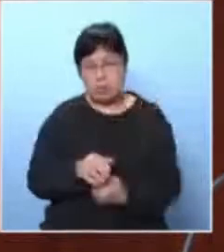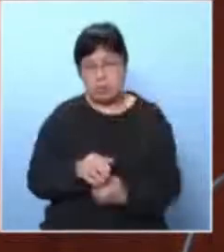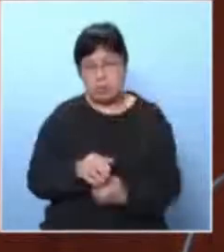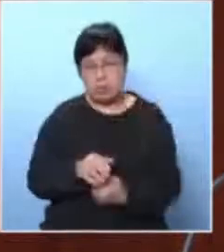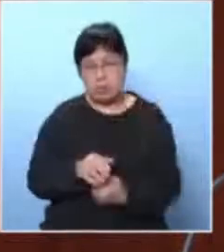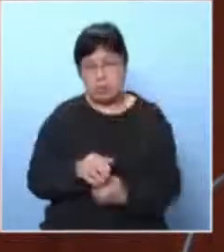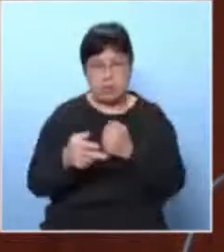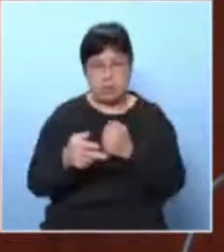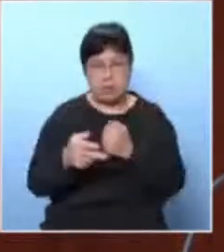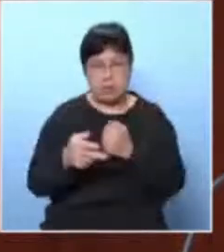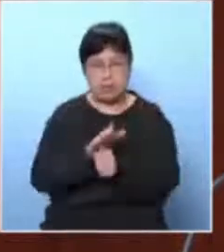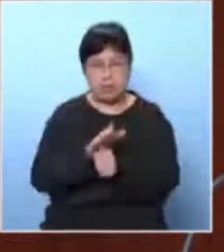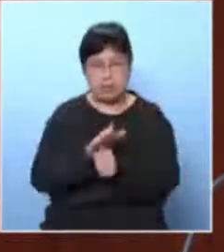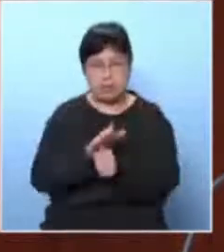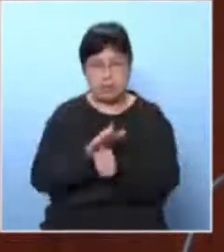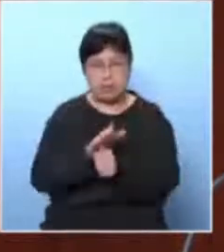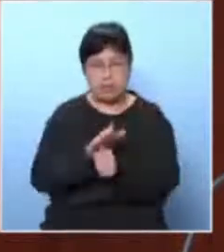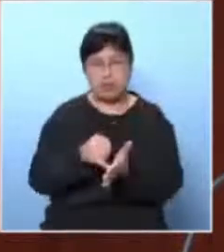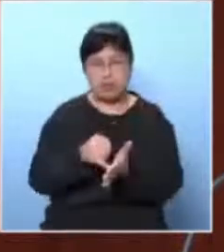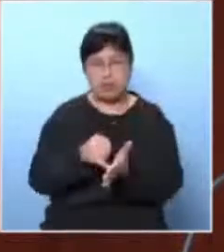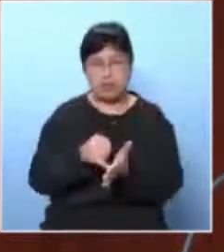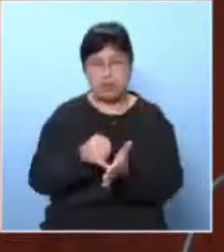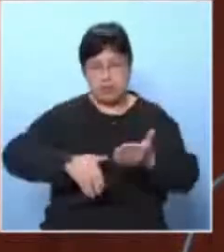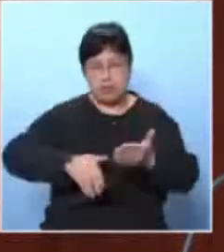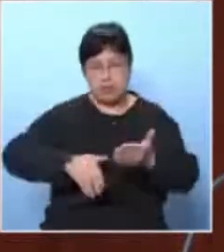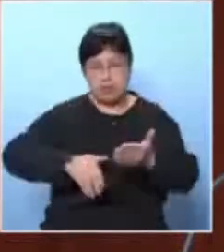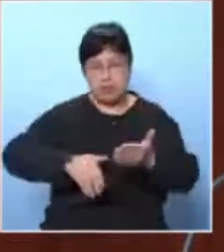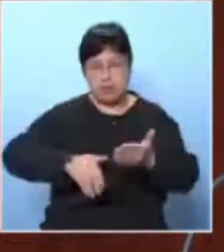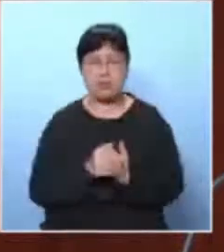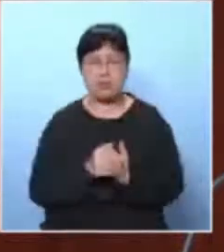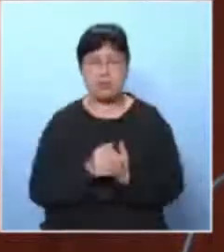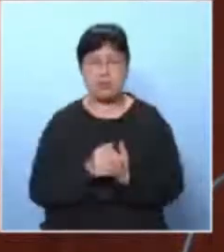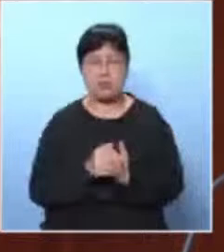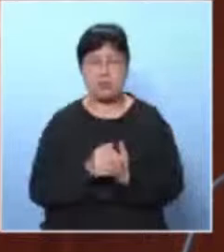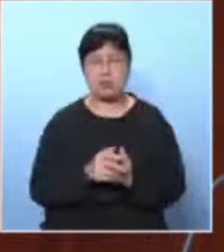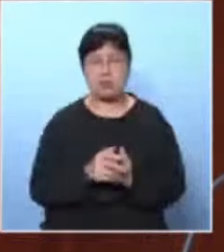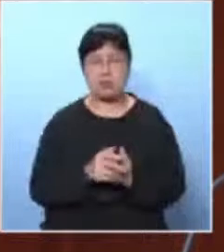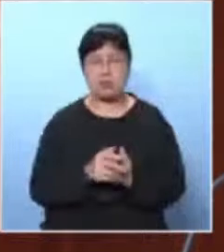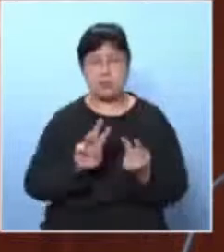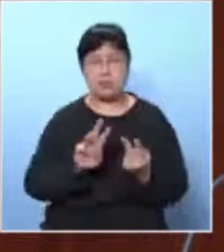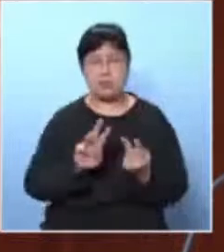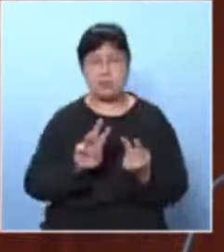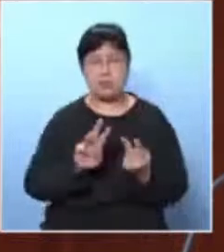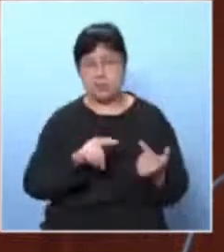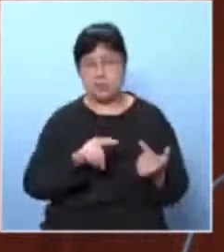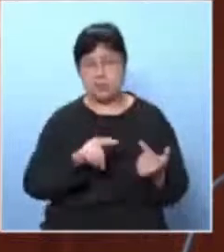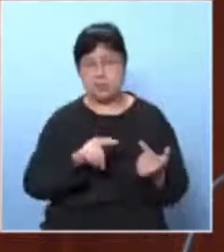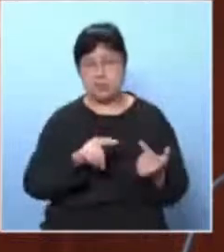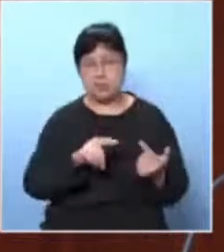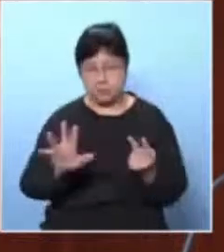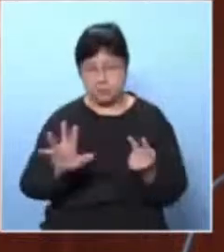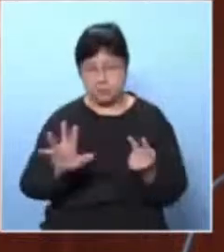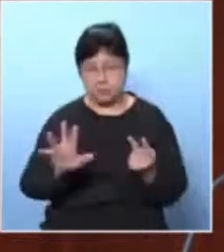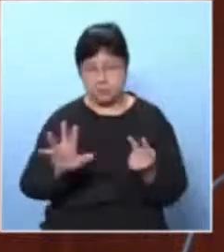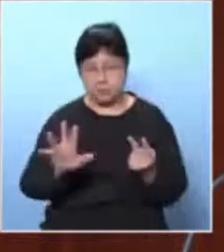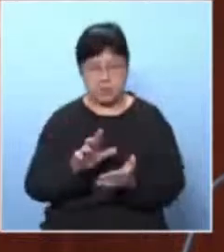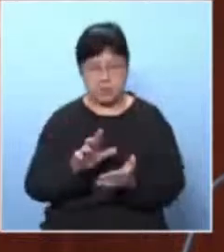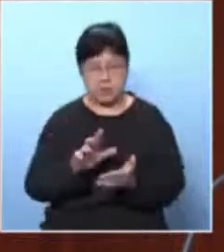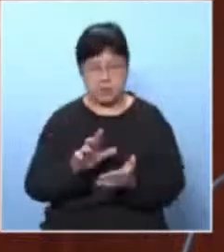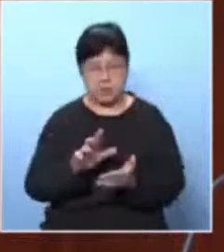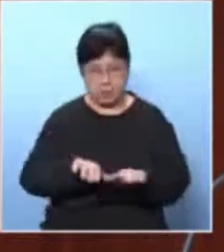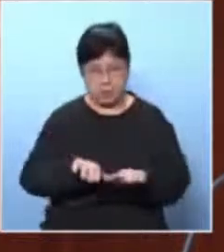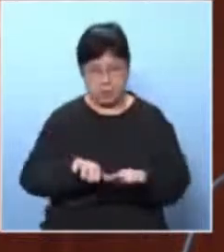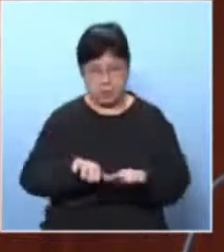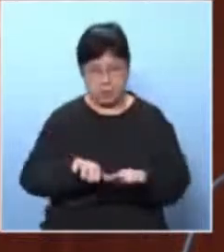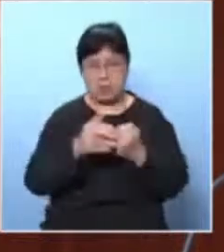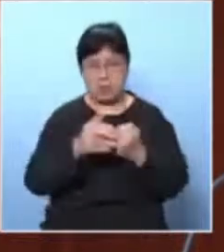the training for the related professional personnel. And 2, provide tax deduction for assisted reproductive services. Starting from the year